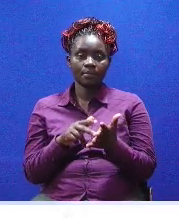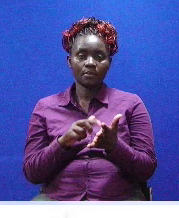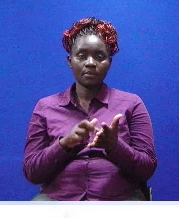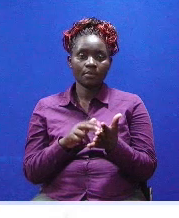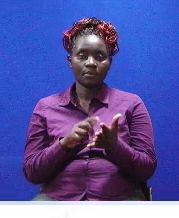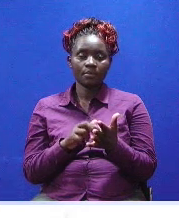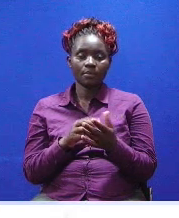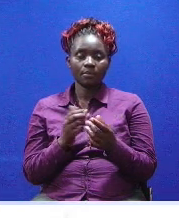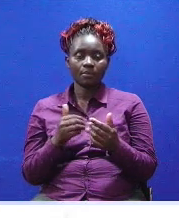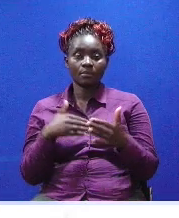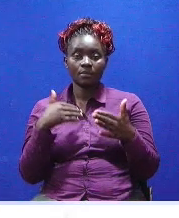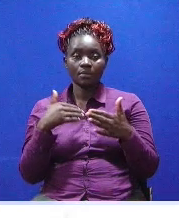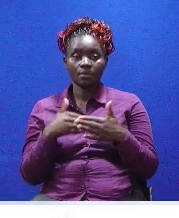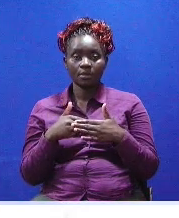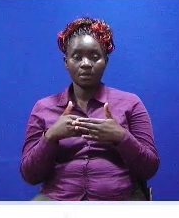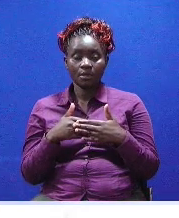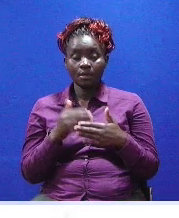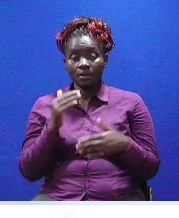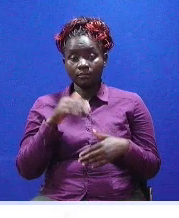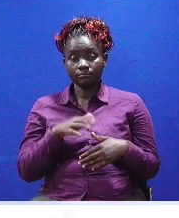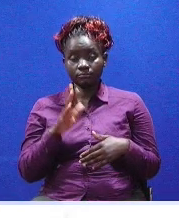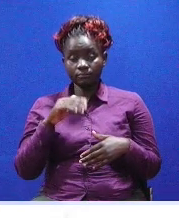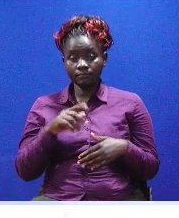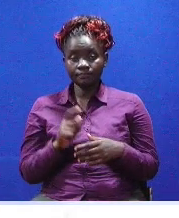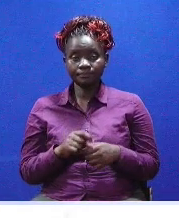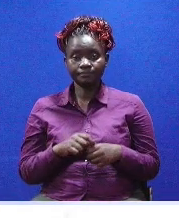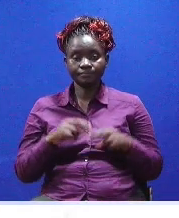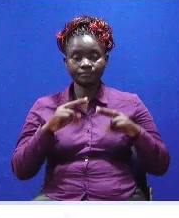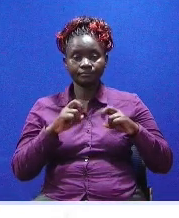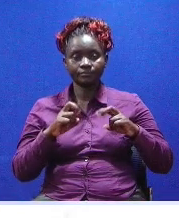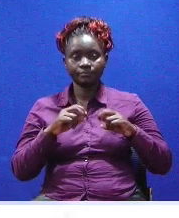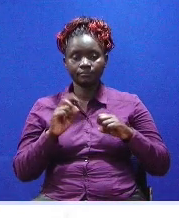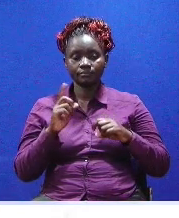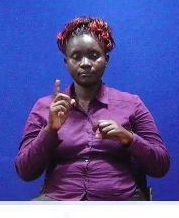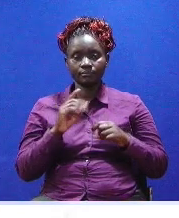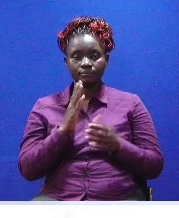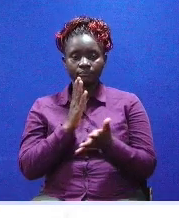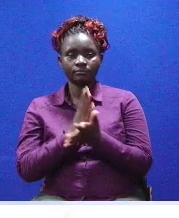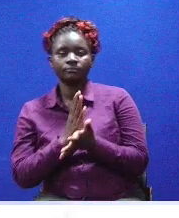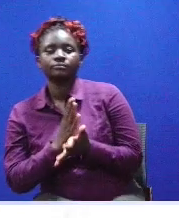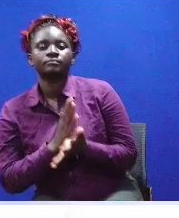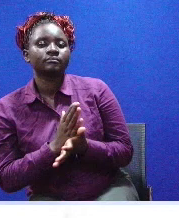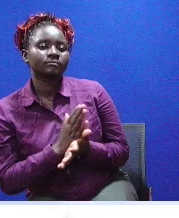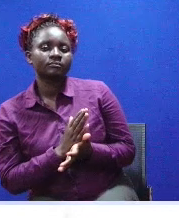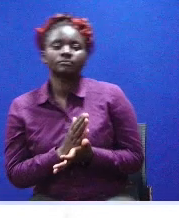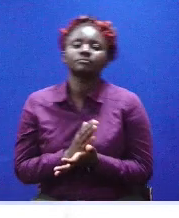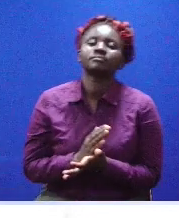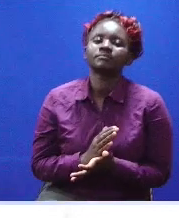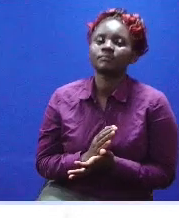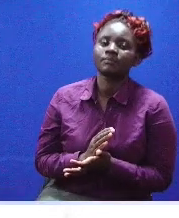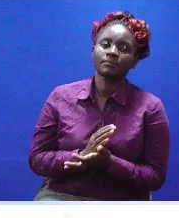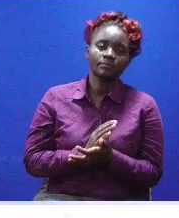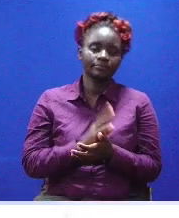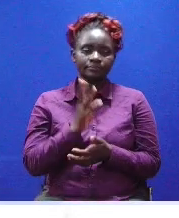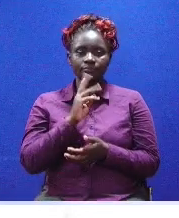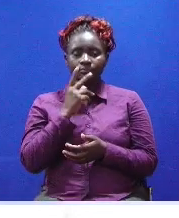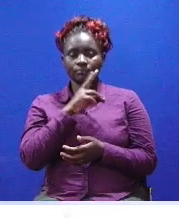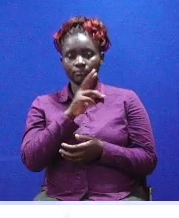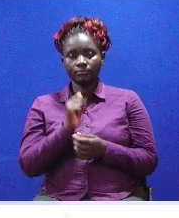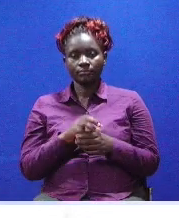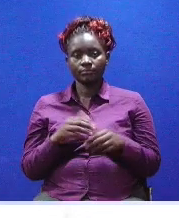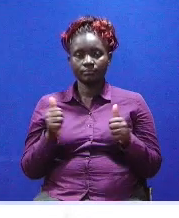chinyagitari chirichirange ase bare elio konyora obolingoli wa nanene kwene kinga abana babo konyora bare chichanchijo chigwenete